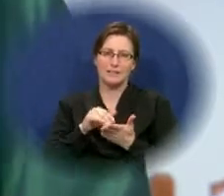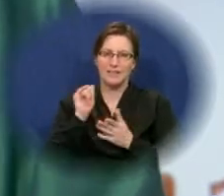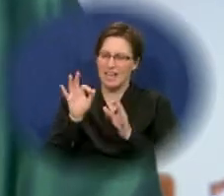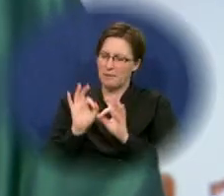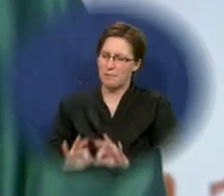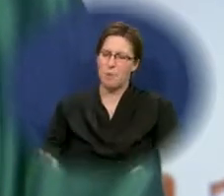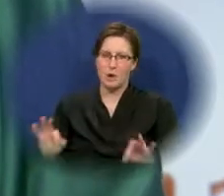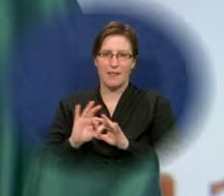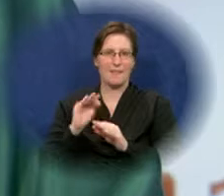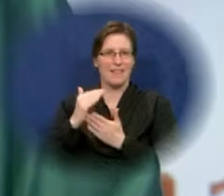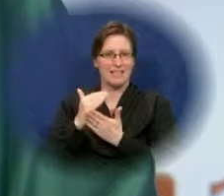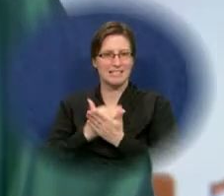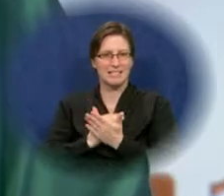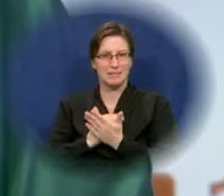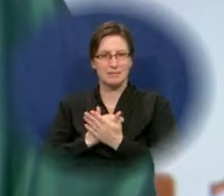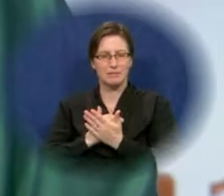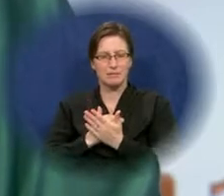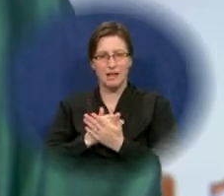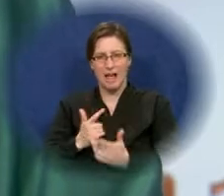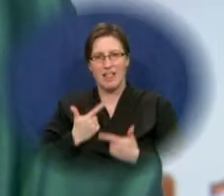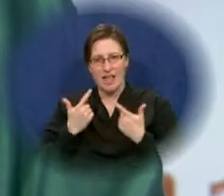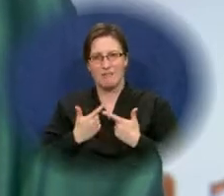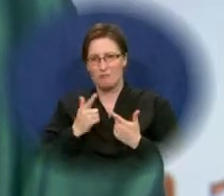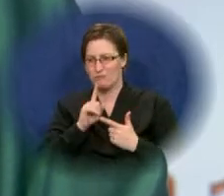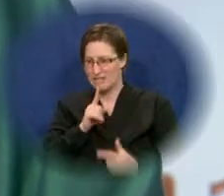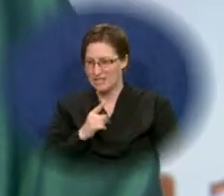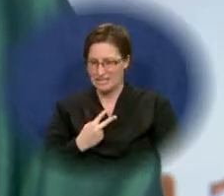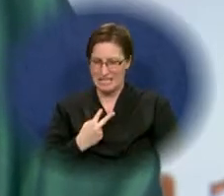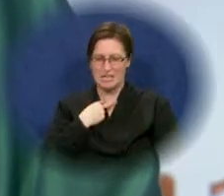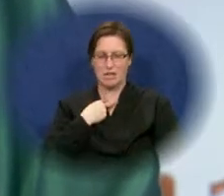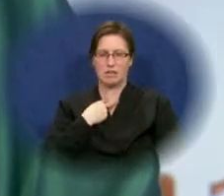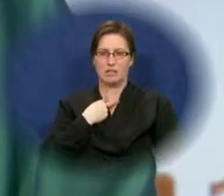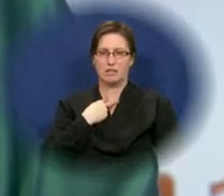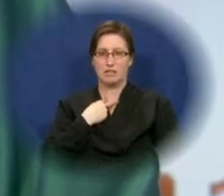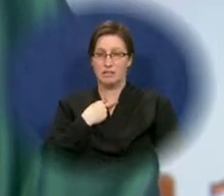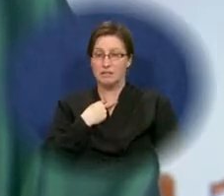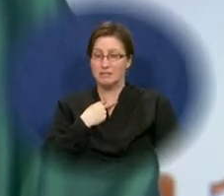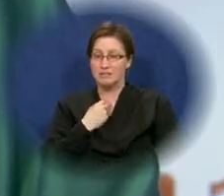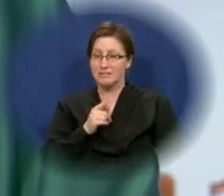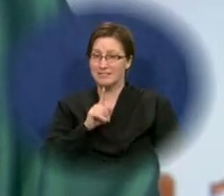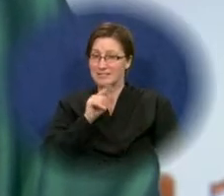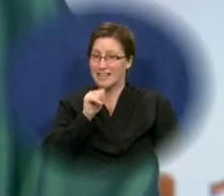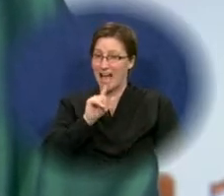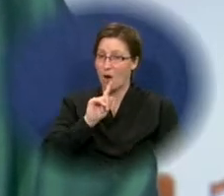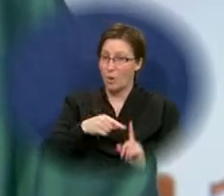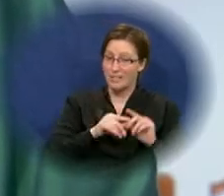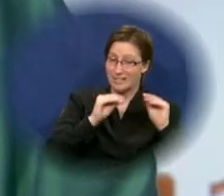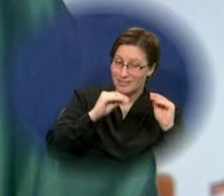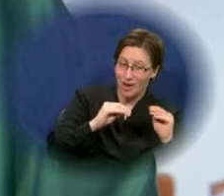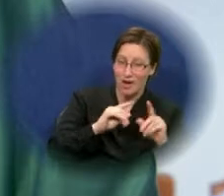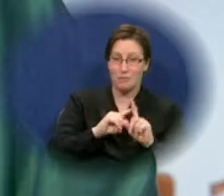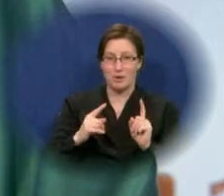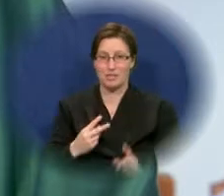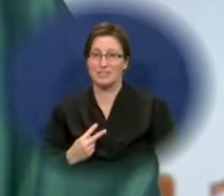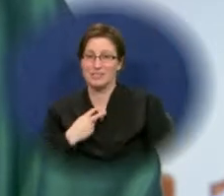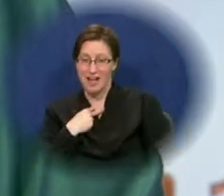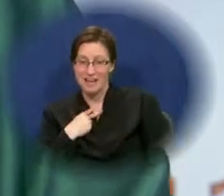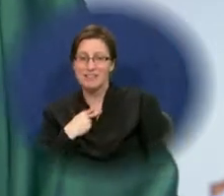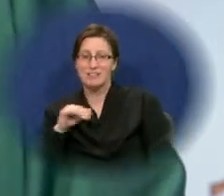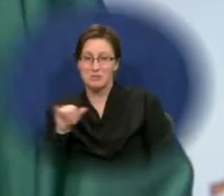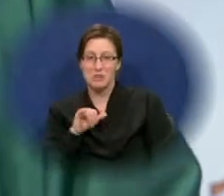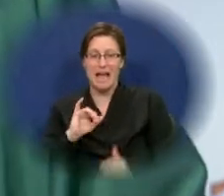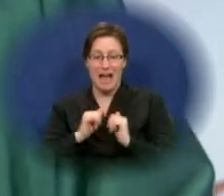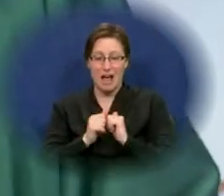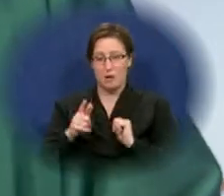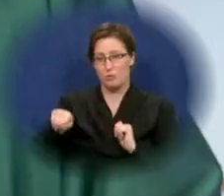important lessons of life are really caught, not only taught, but they're really caught by example and by the goodness of how